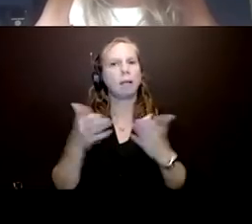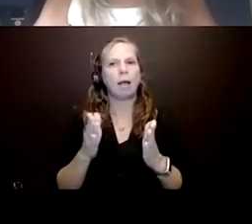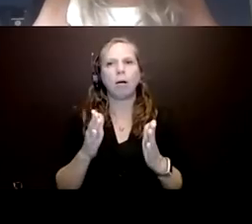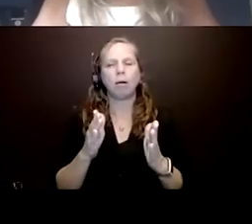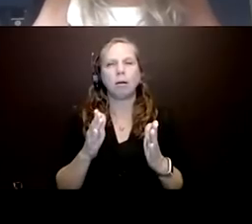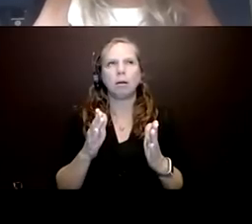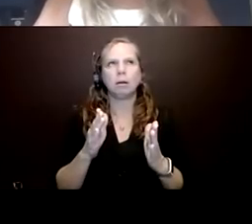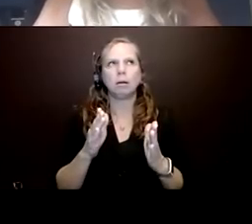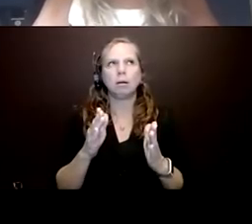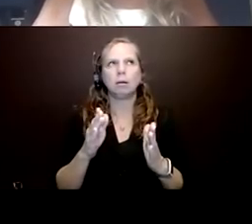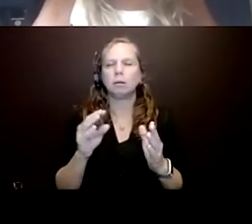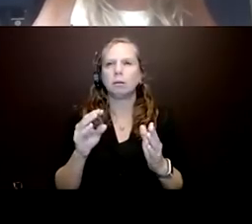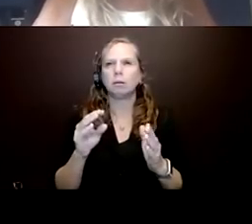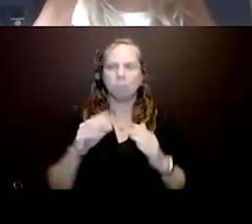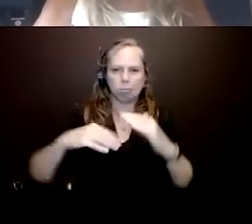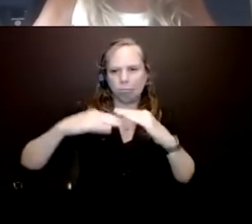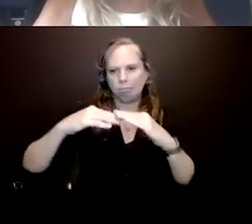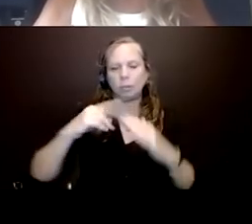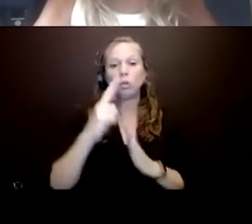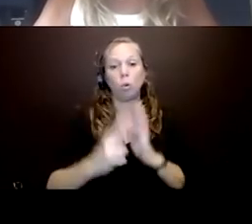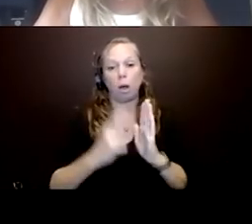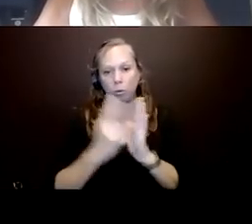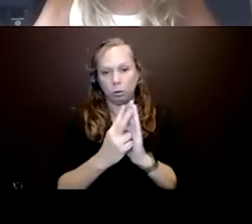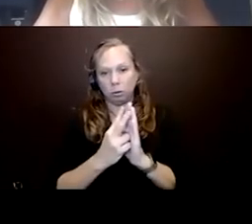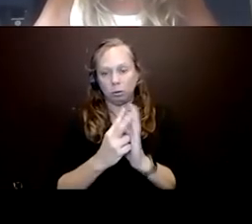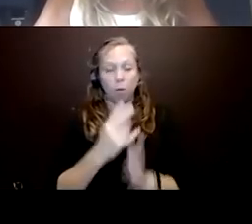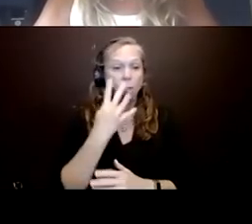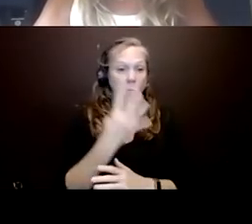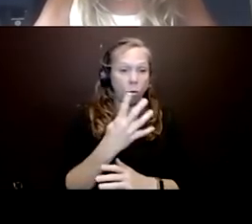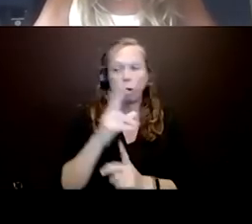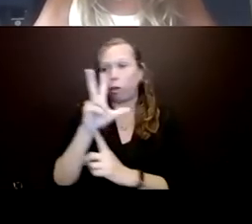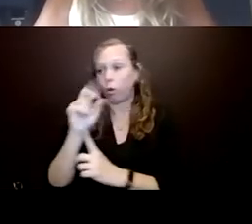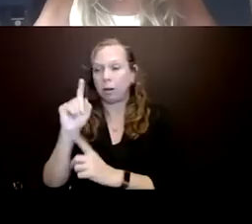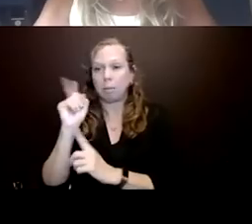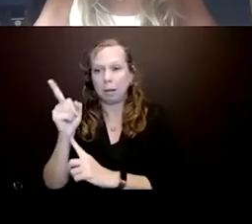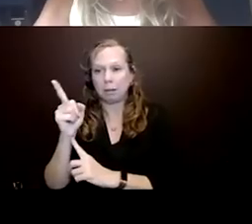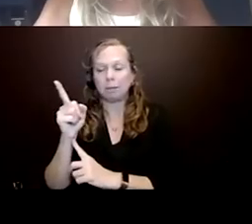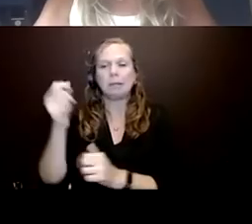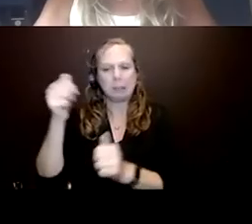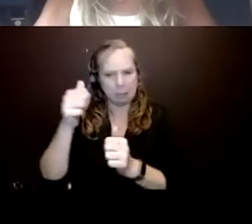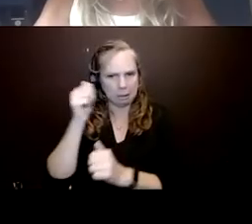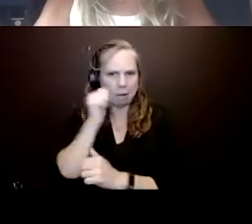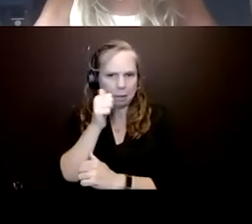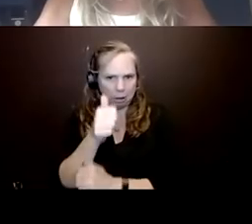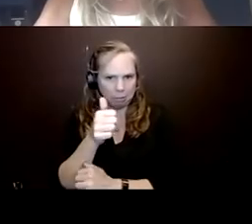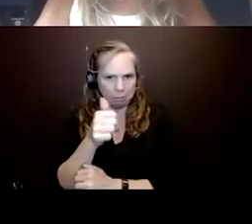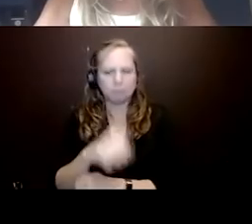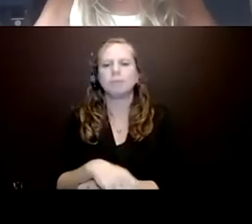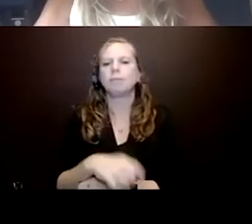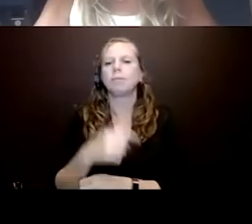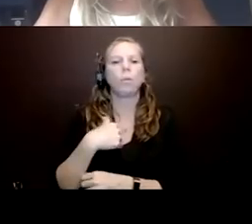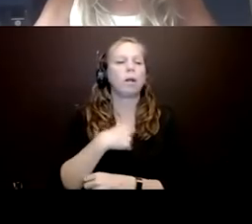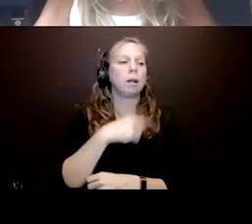than 2 hours, 4 30-minute sessions each day. So we're gonna go